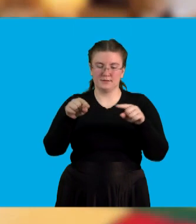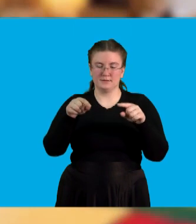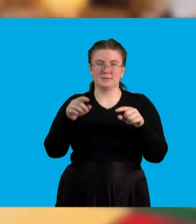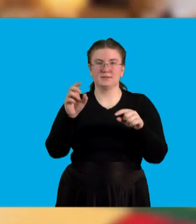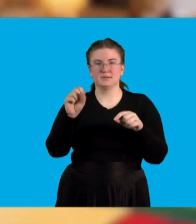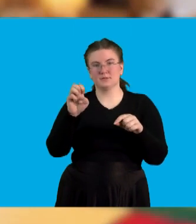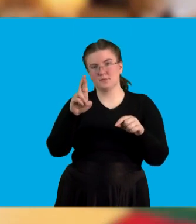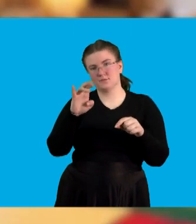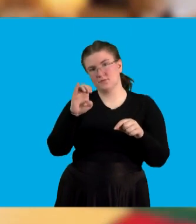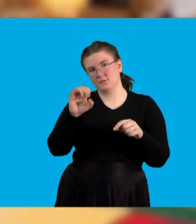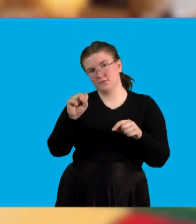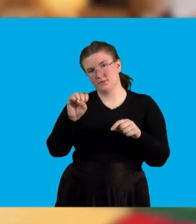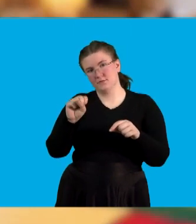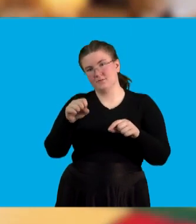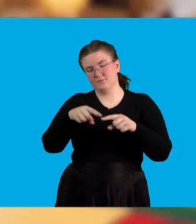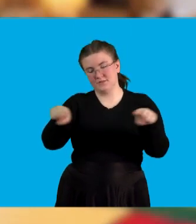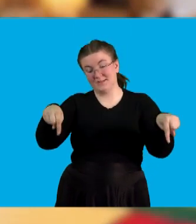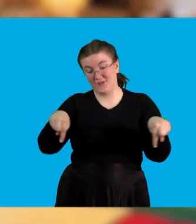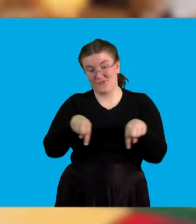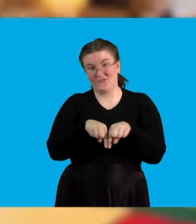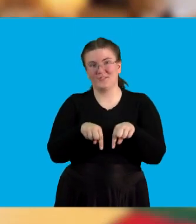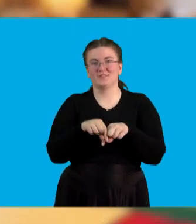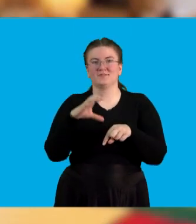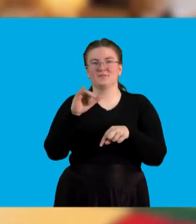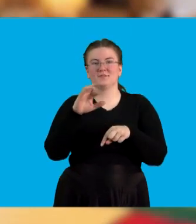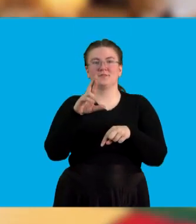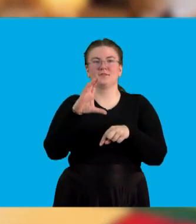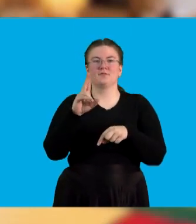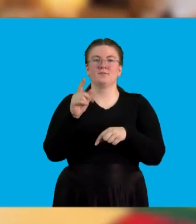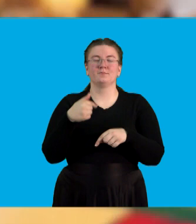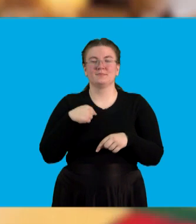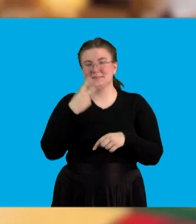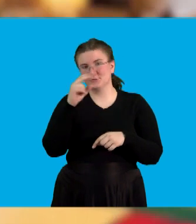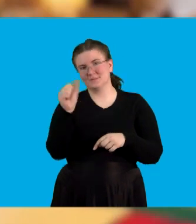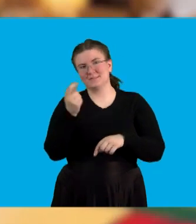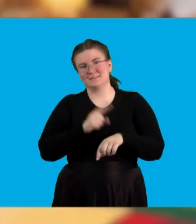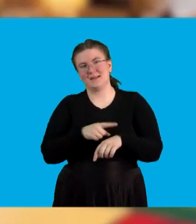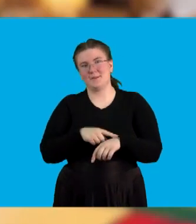in the series circuit. So with that said, I hope you learned something today,